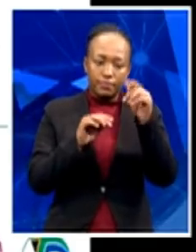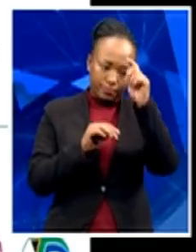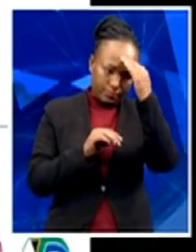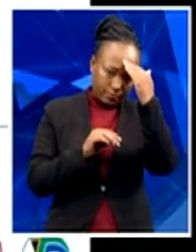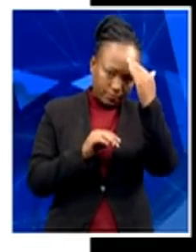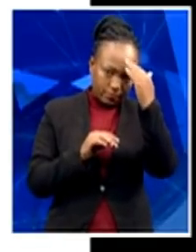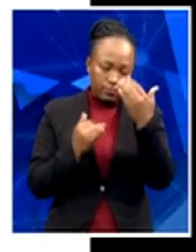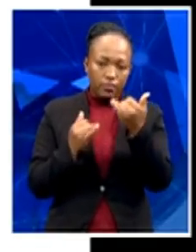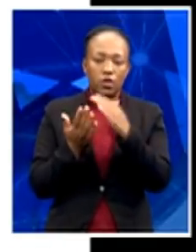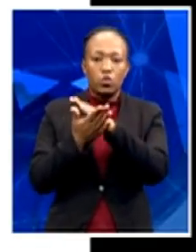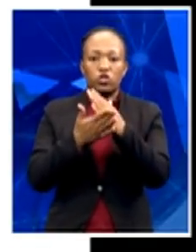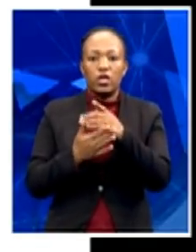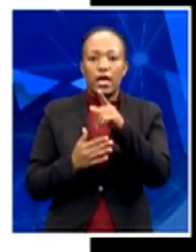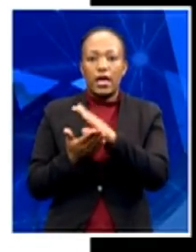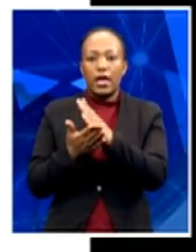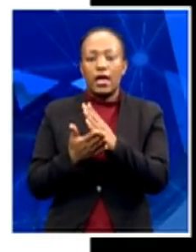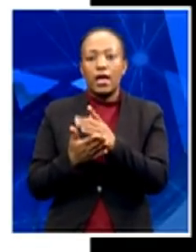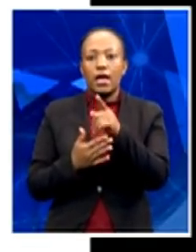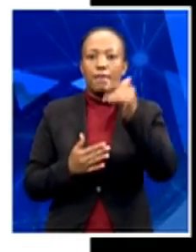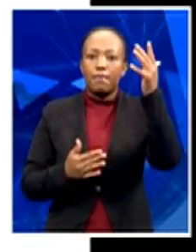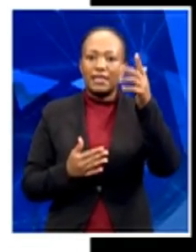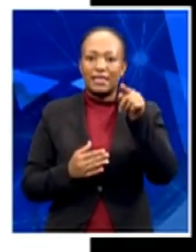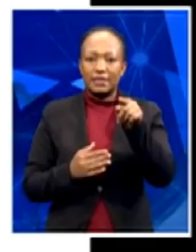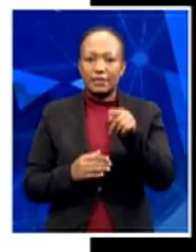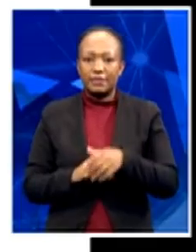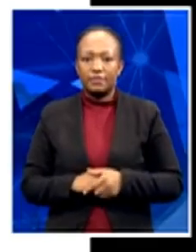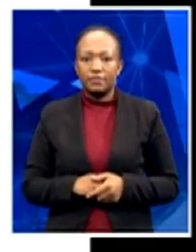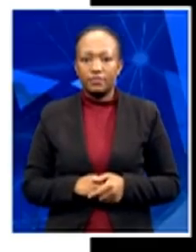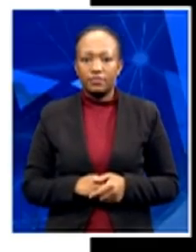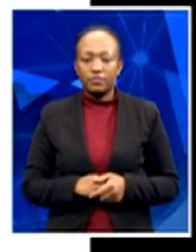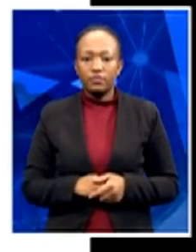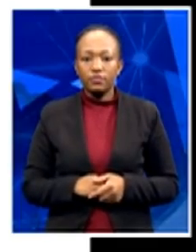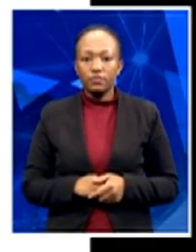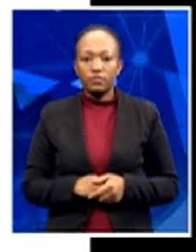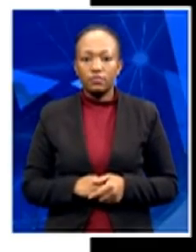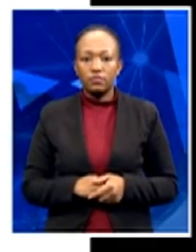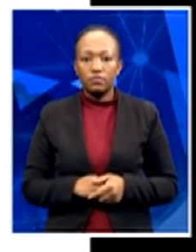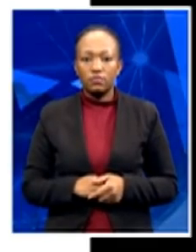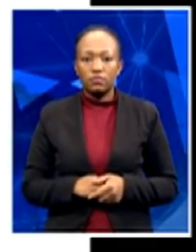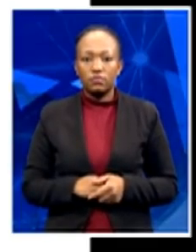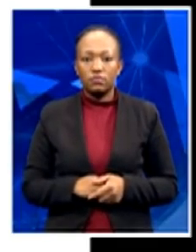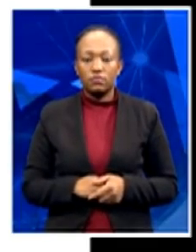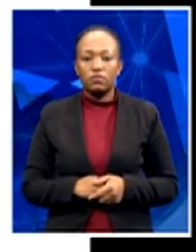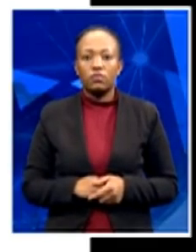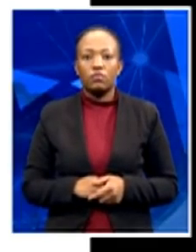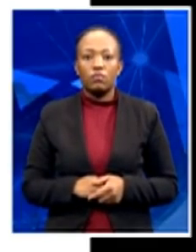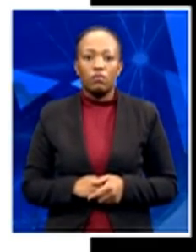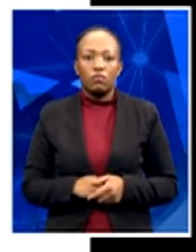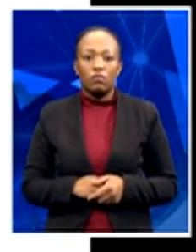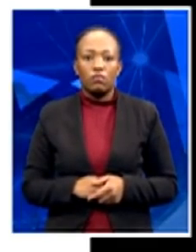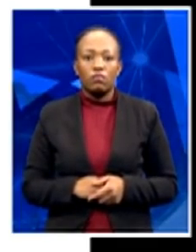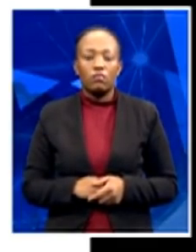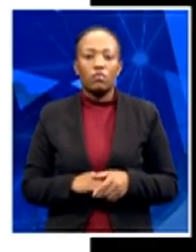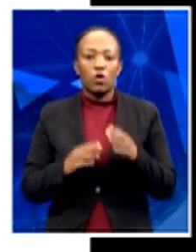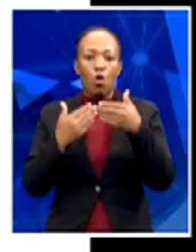presentation. We're going to, based on the initial opening remarks by our minister,